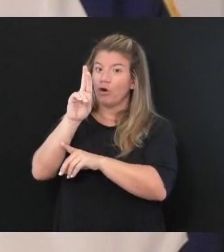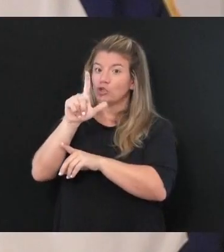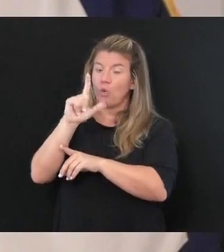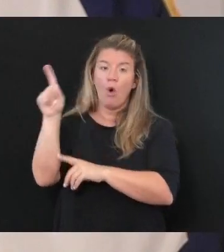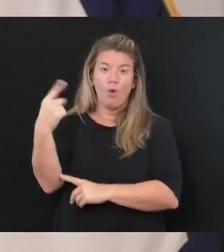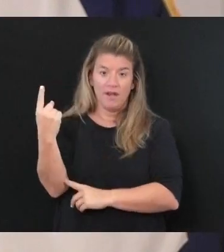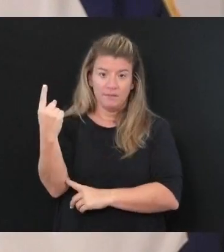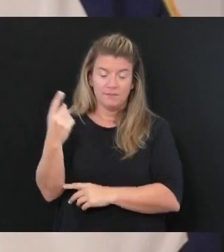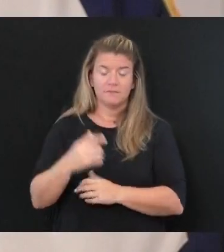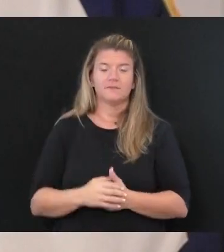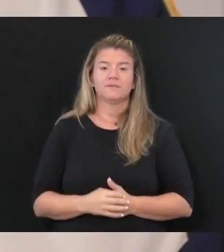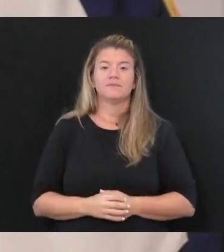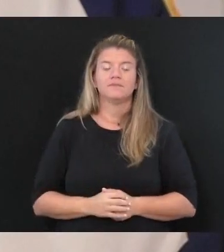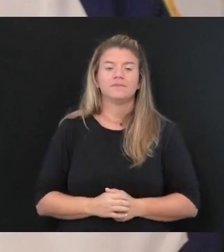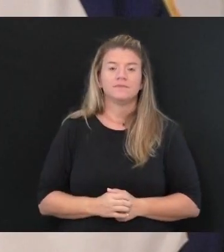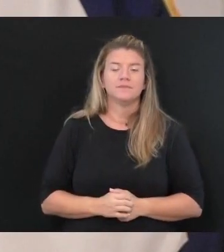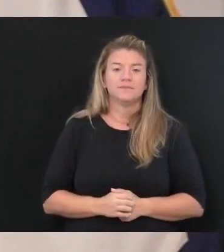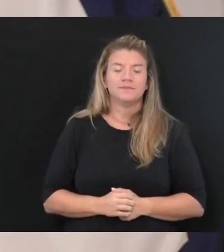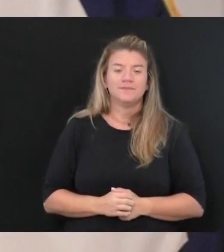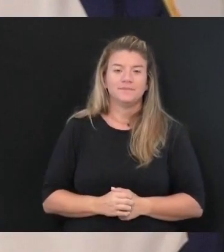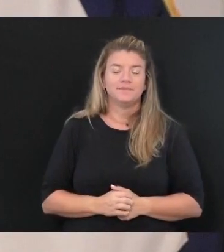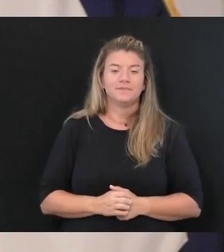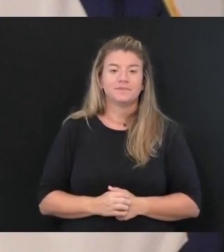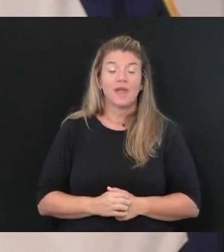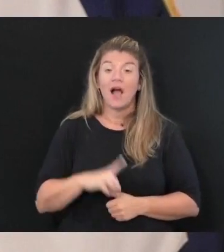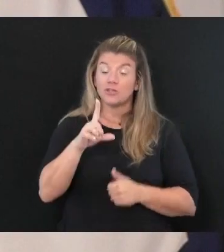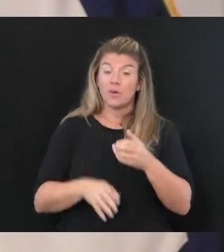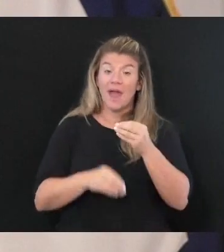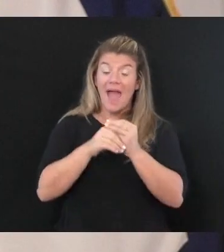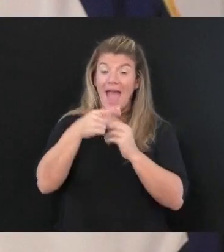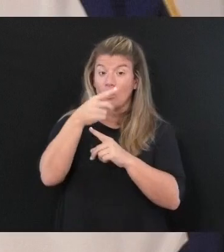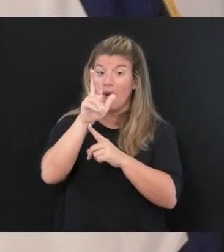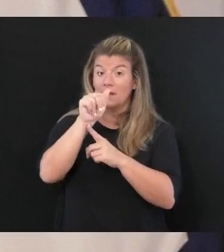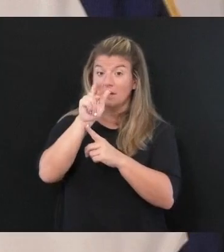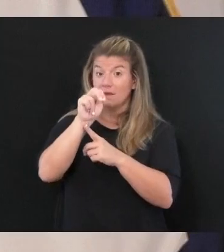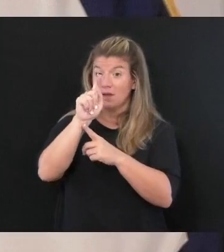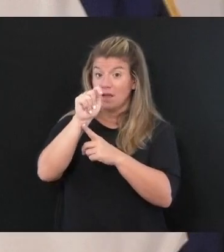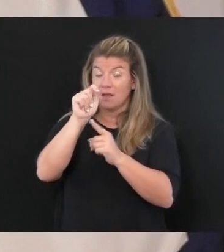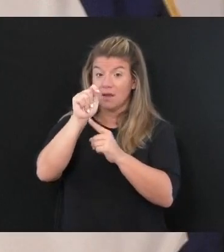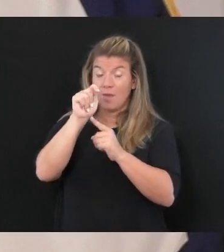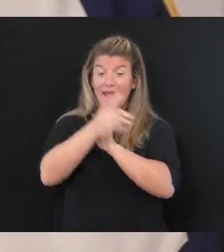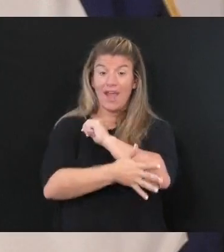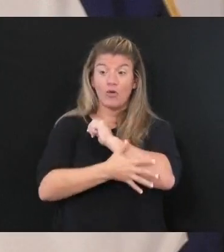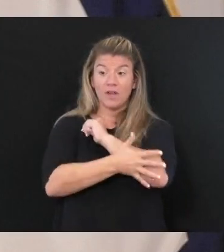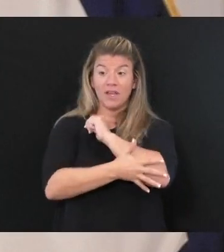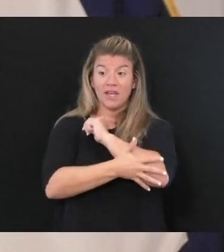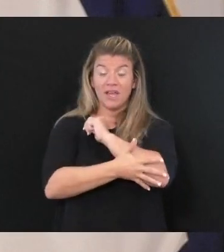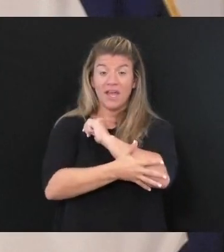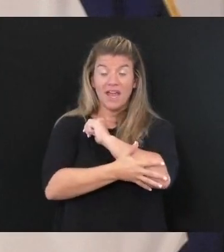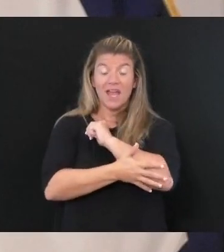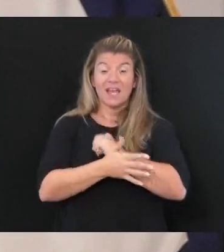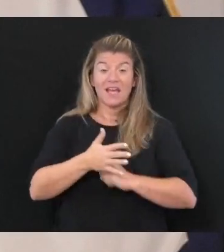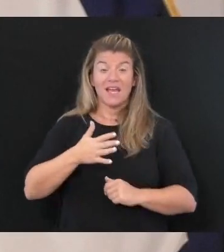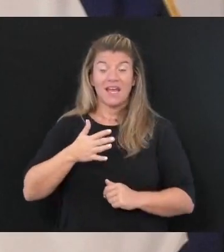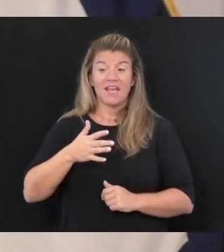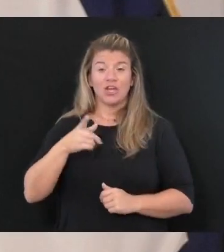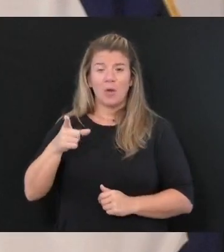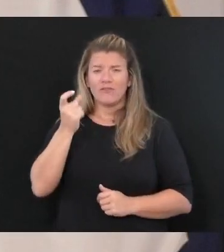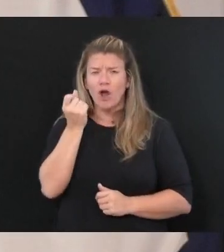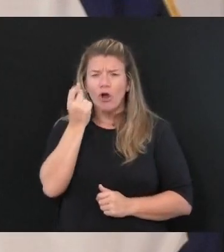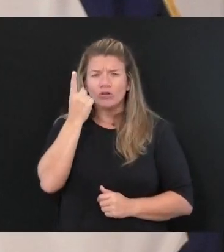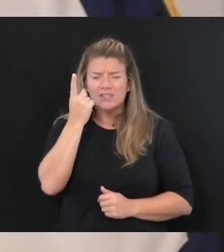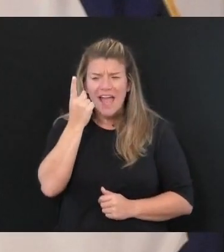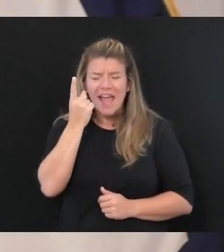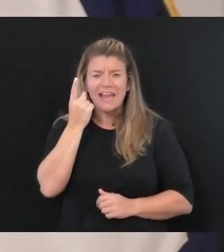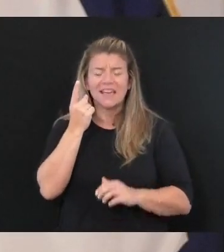also I want to say one more thing about Grant County, and it's just this. It is the interpretation of how